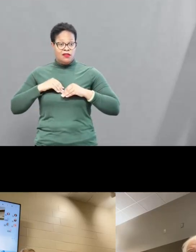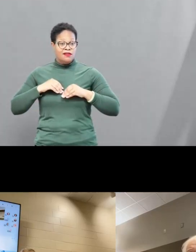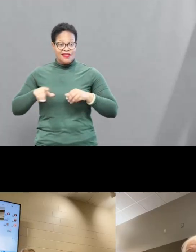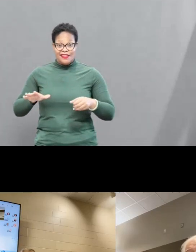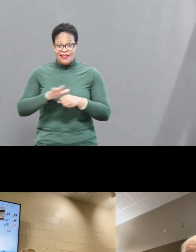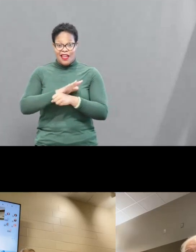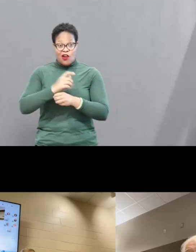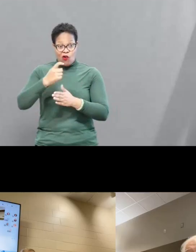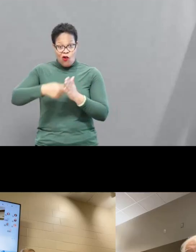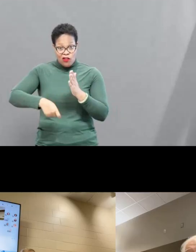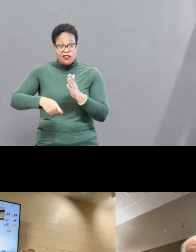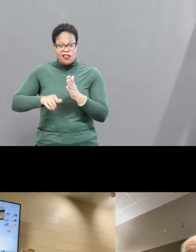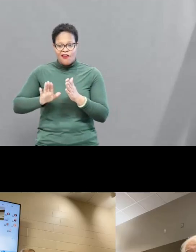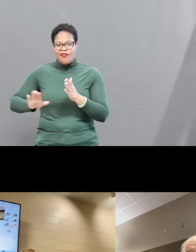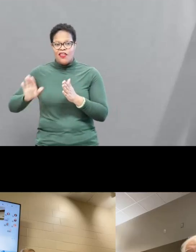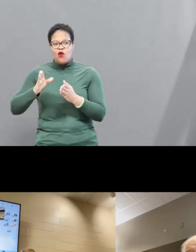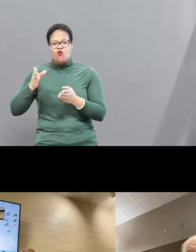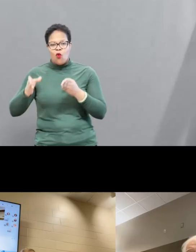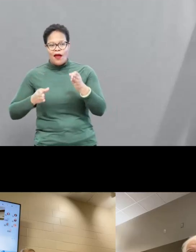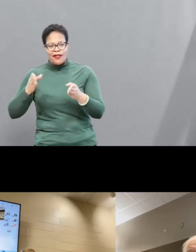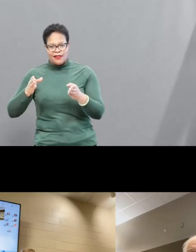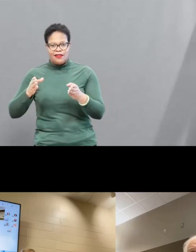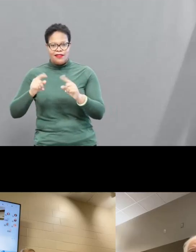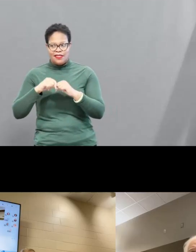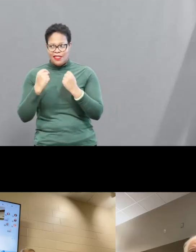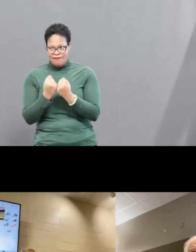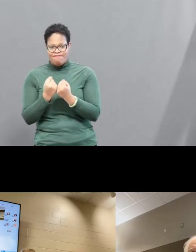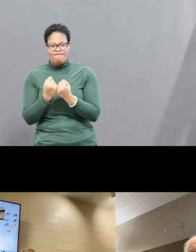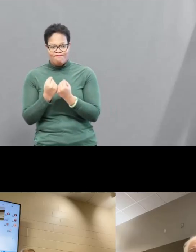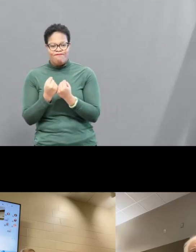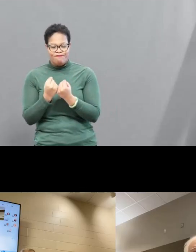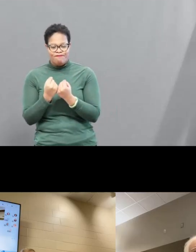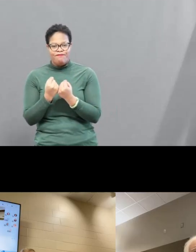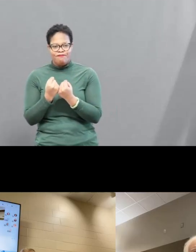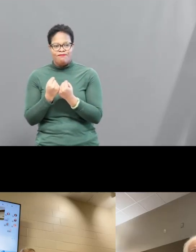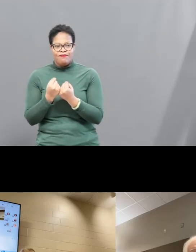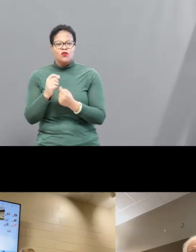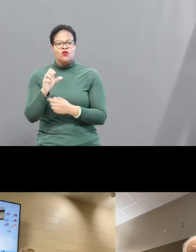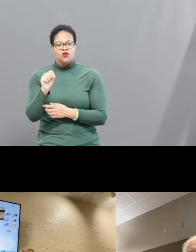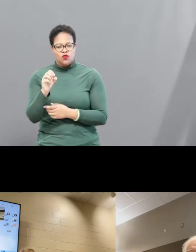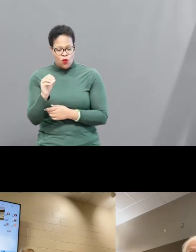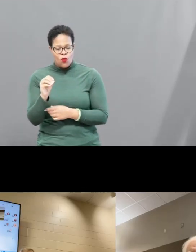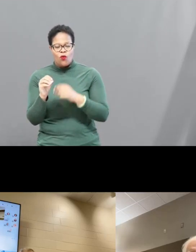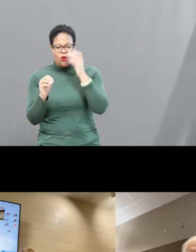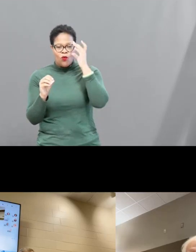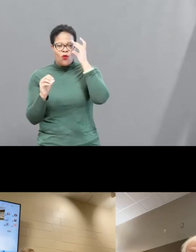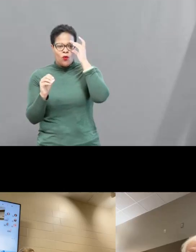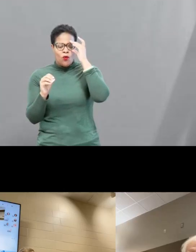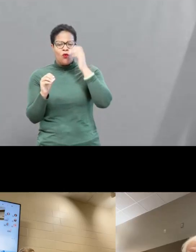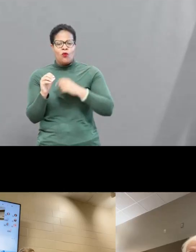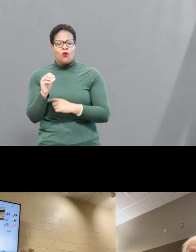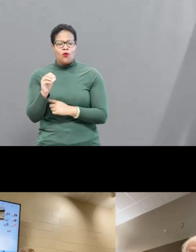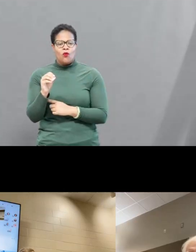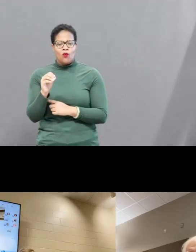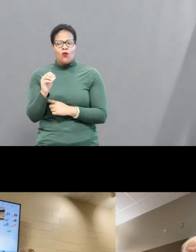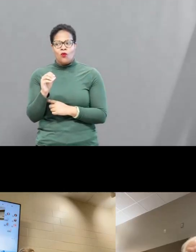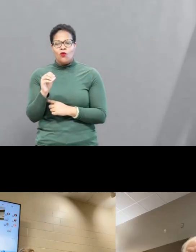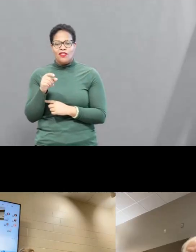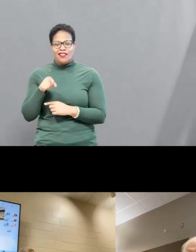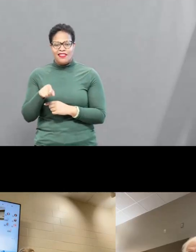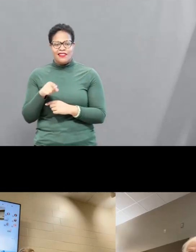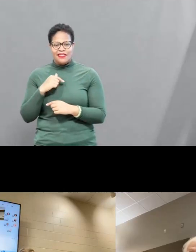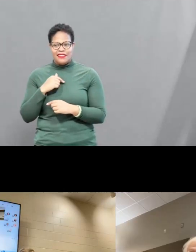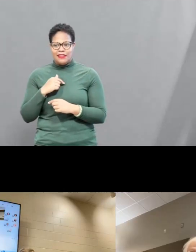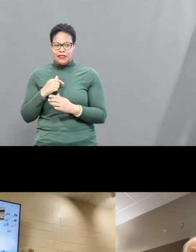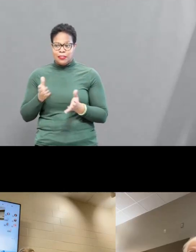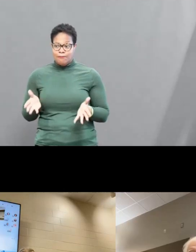of their robotics team to go to Colorado. So this puts impetus